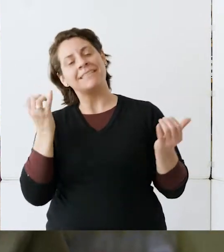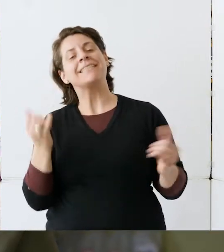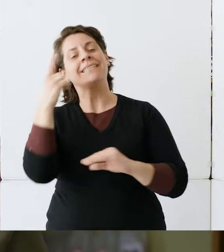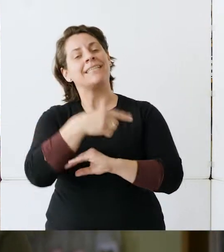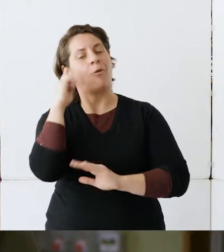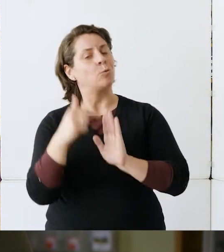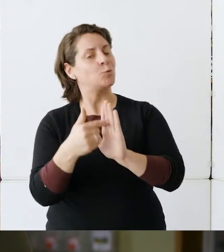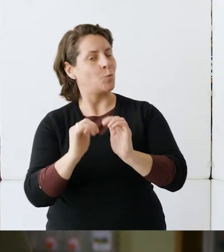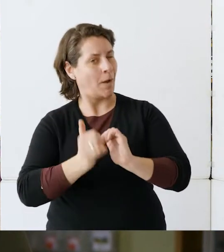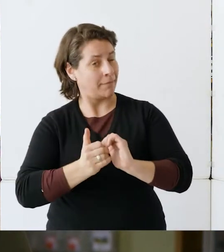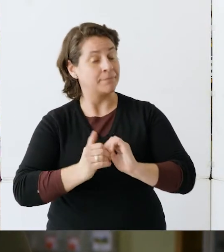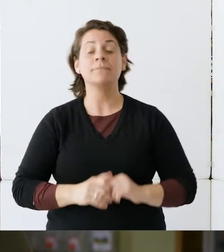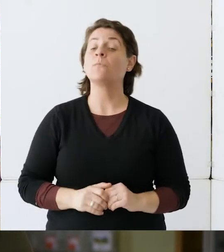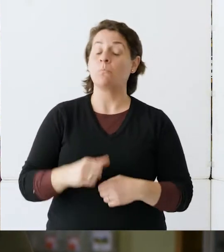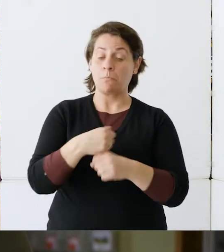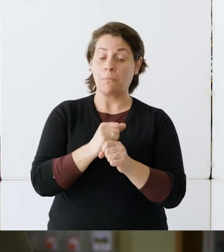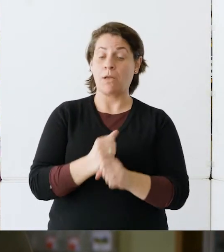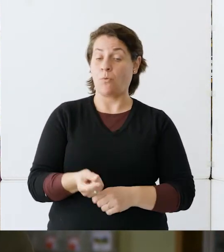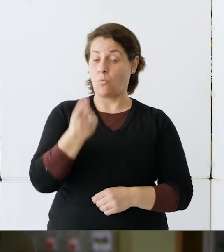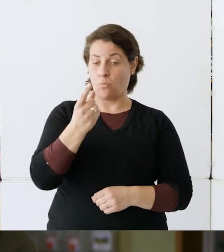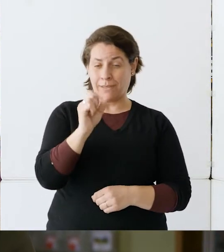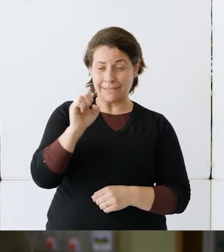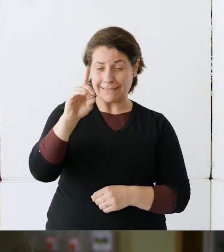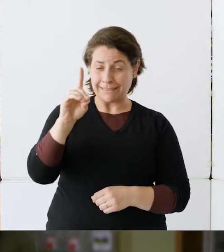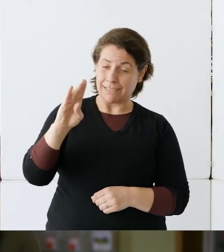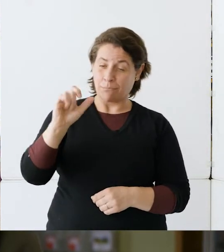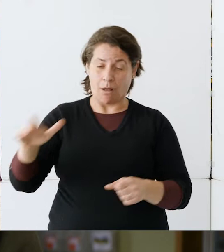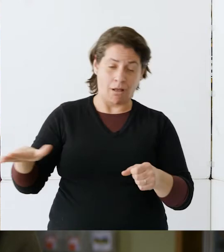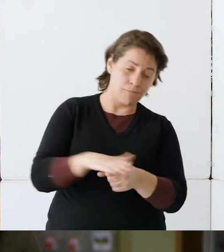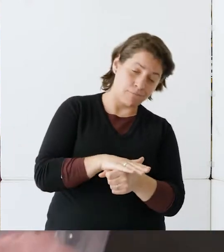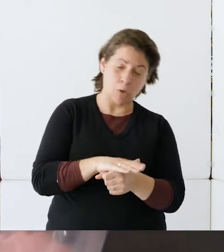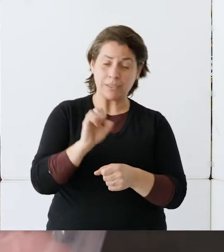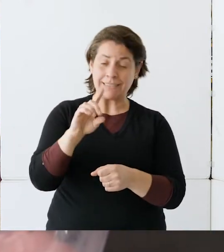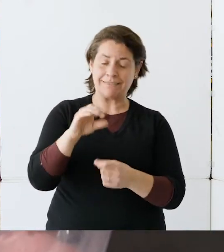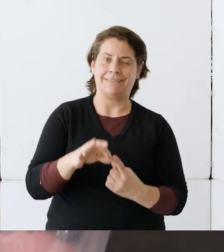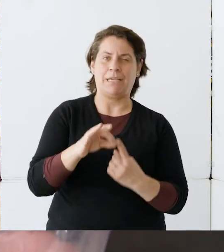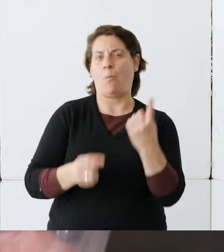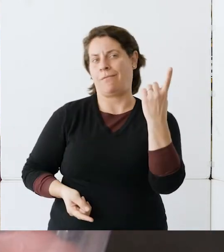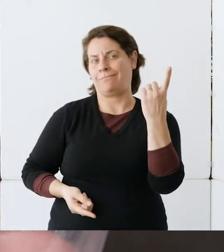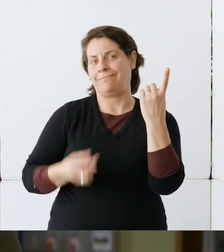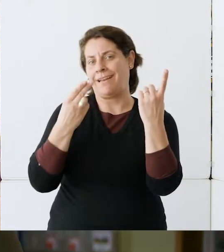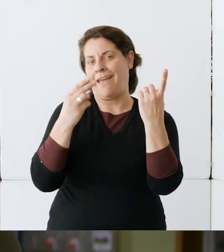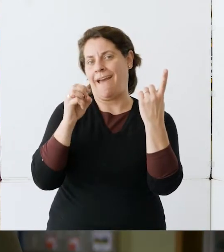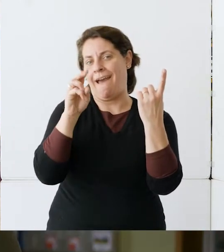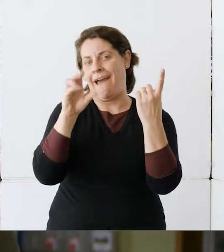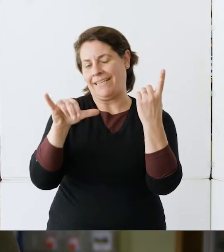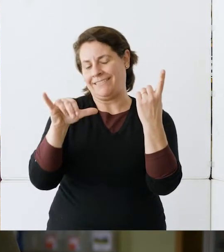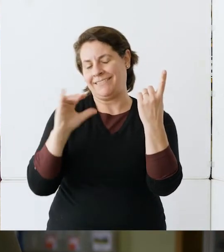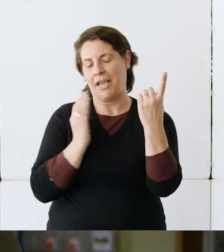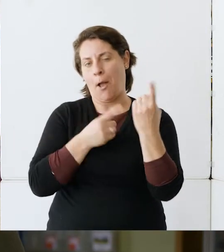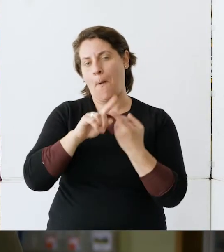all seeds except one ingredient, which is honey, which comes from our friends the bees. So the first thing we'll need to start is a large